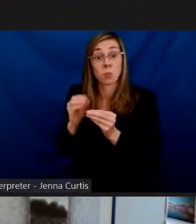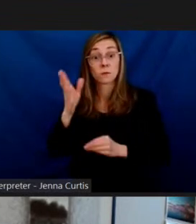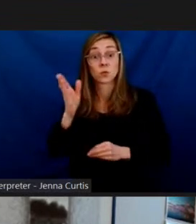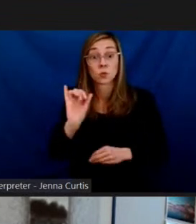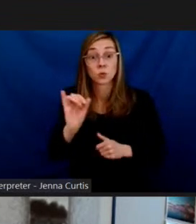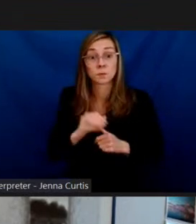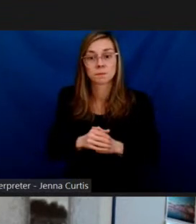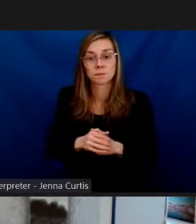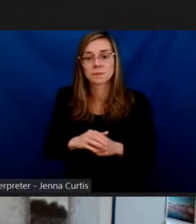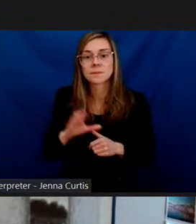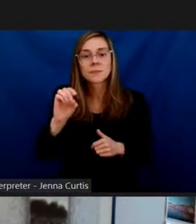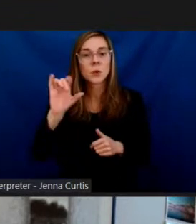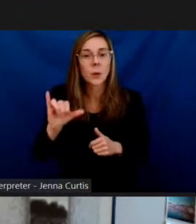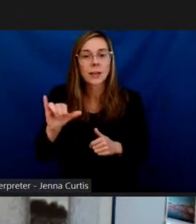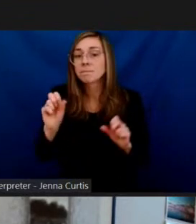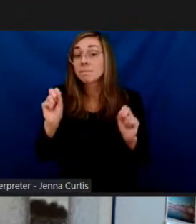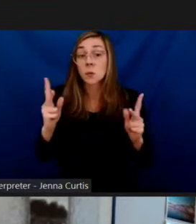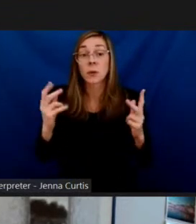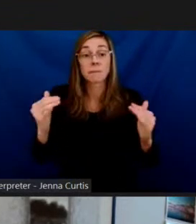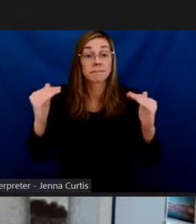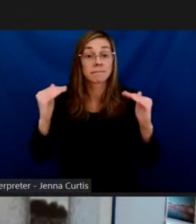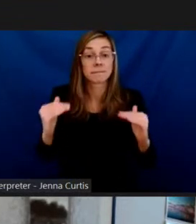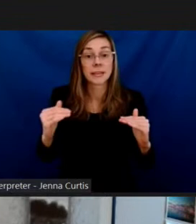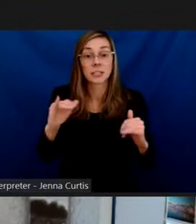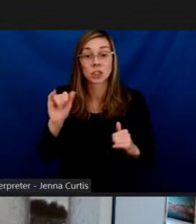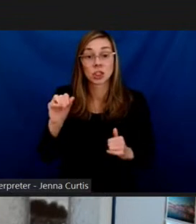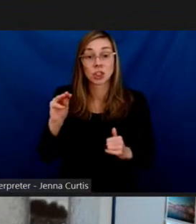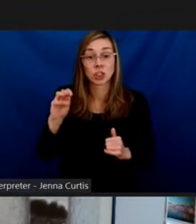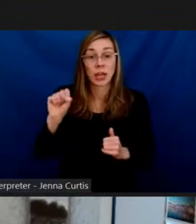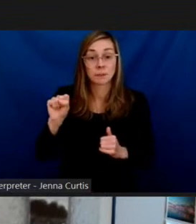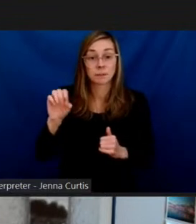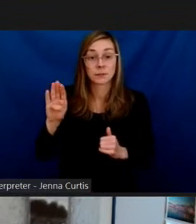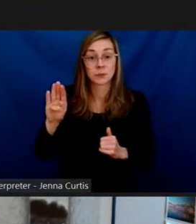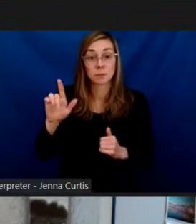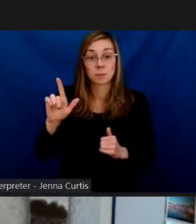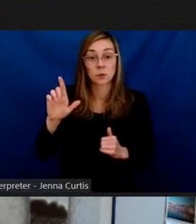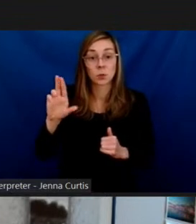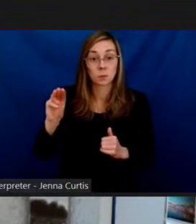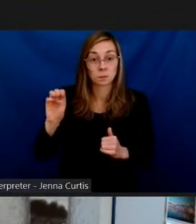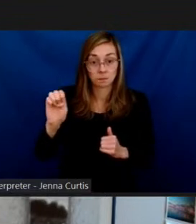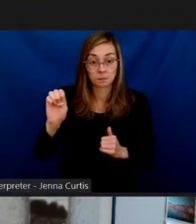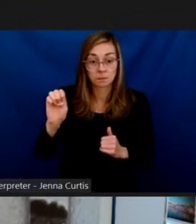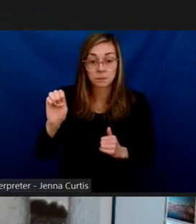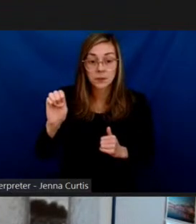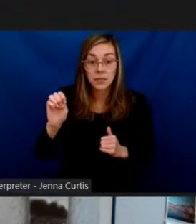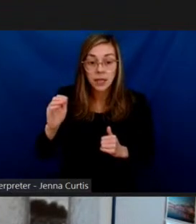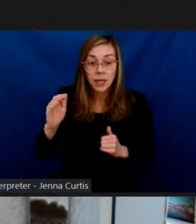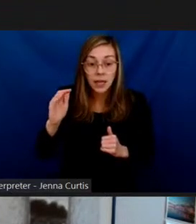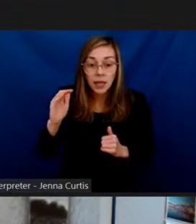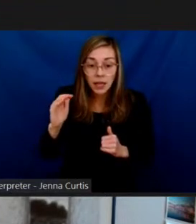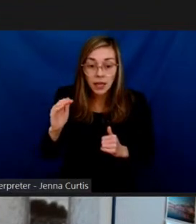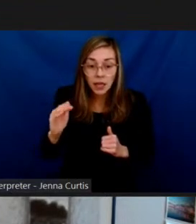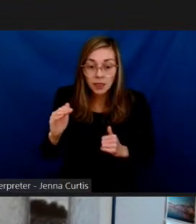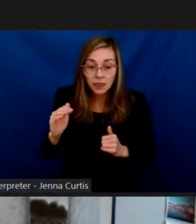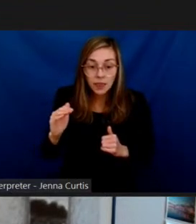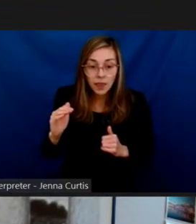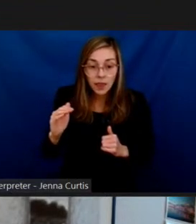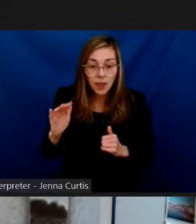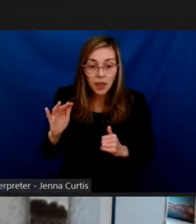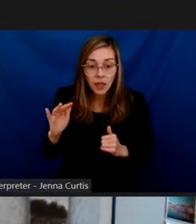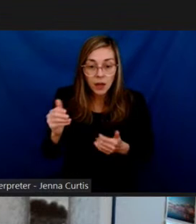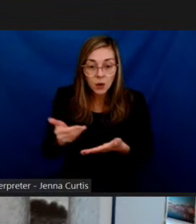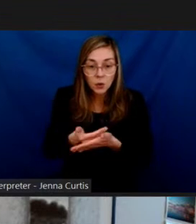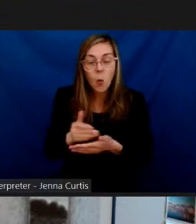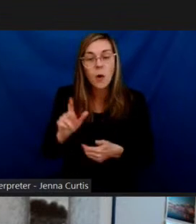Tim. All right, we're going to move to James Bloom, and then we will have let's see here. It's gonna be new